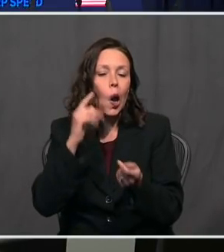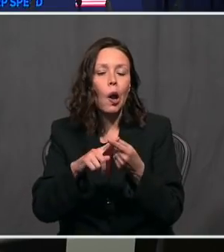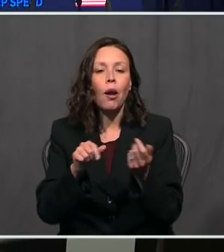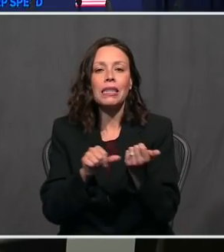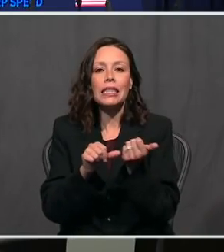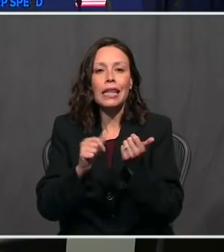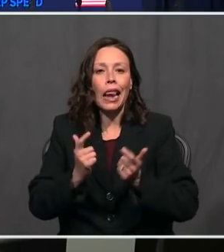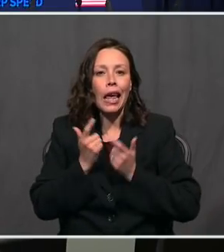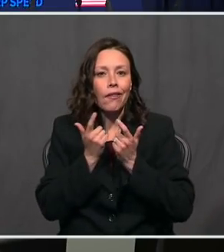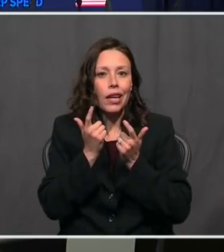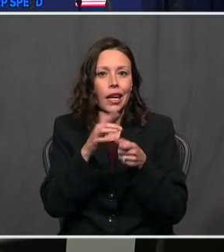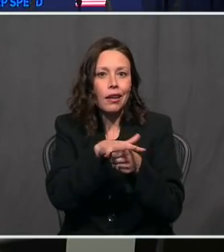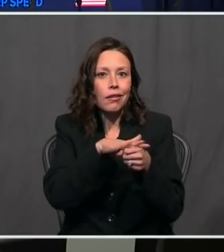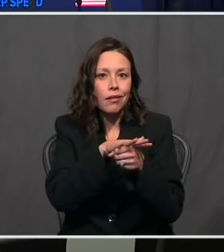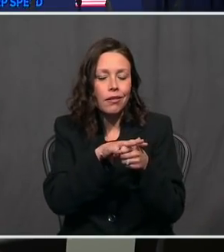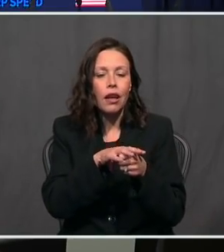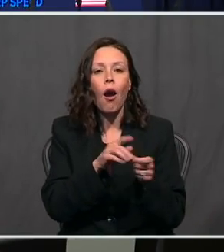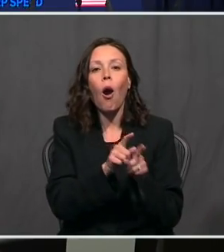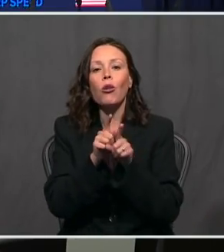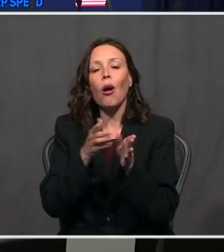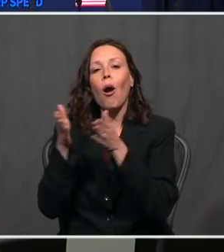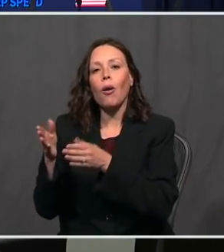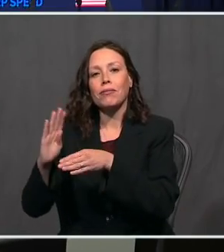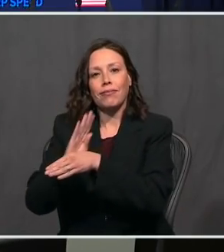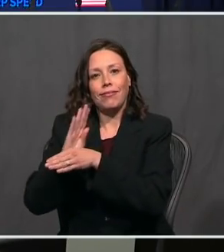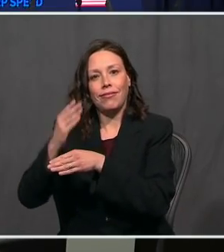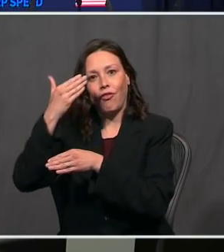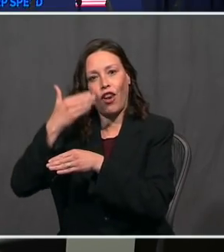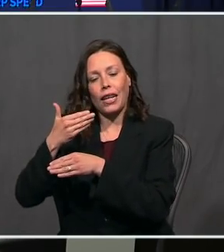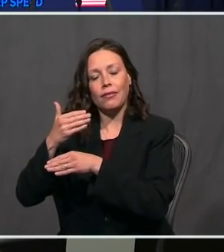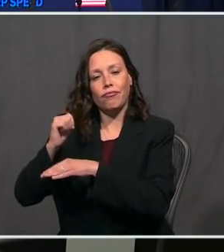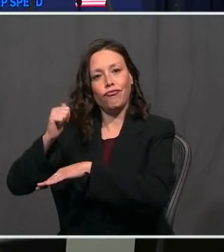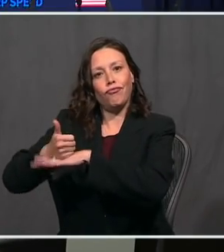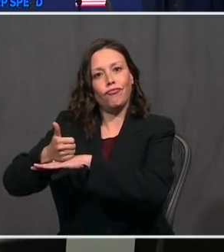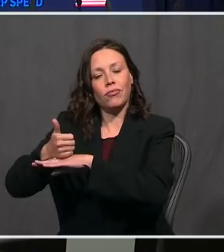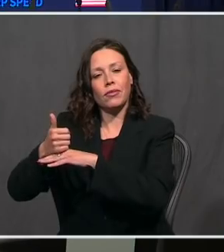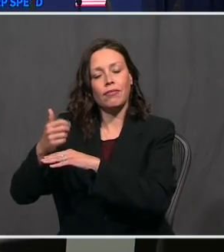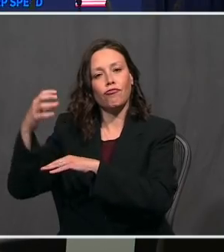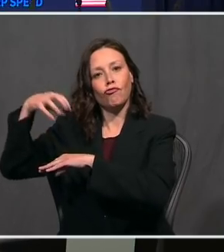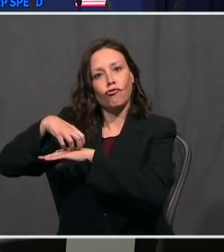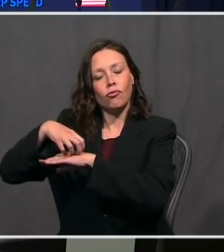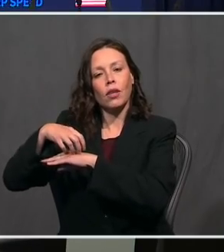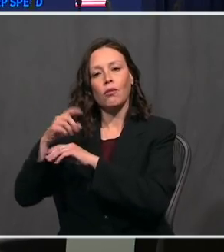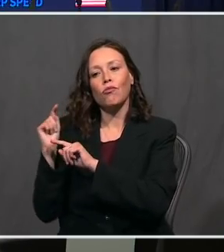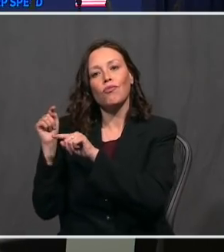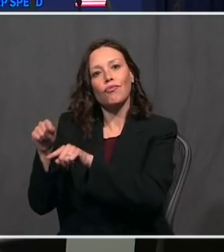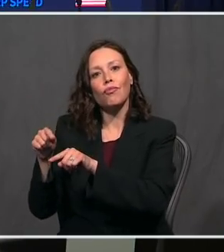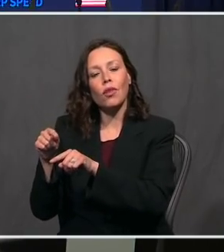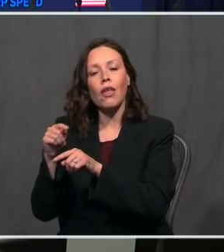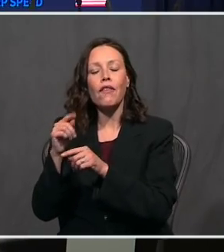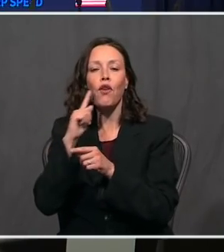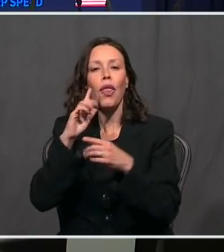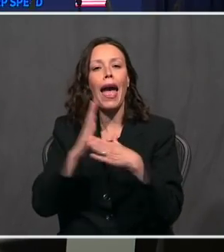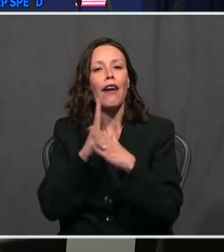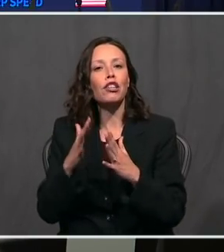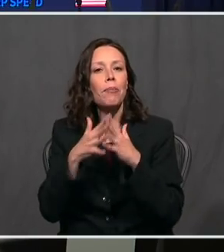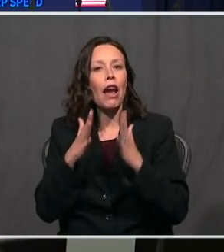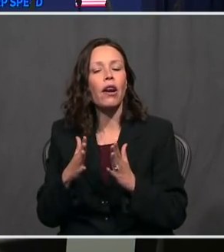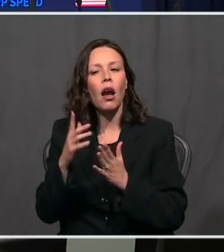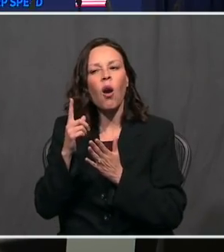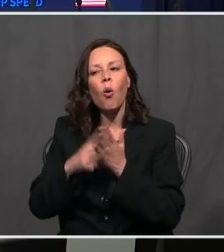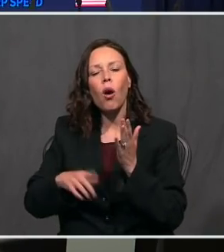facilities. And then we're also going to talk about the retail setting and what would it mean for the average American to get a shot and what does that experience look like for